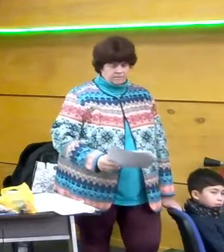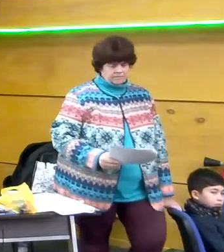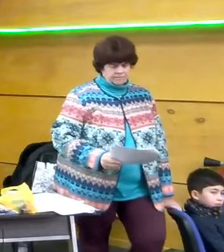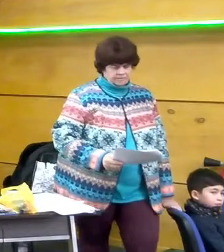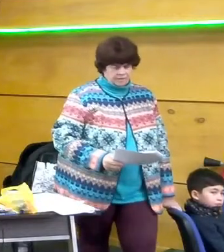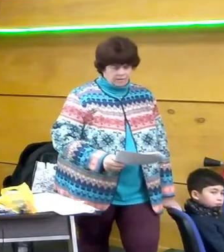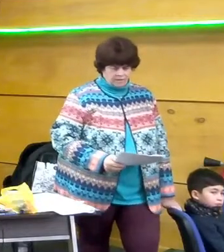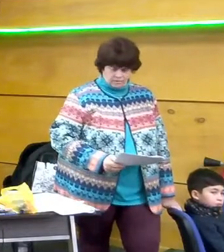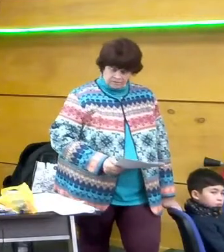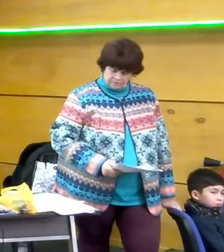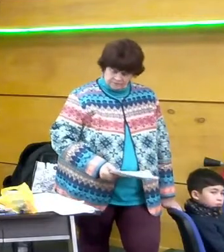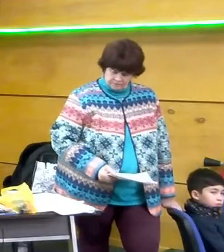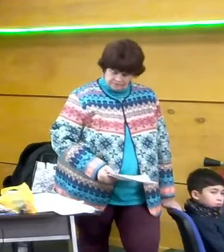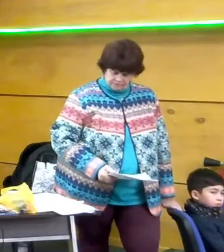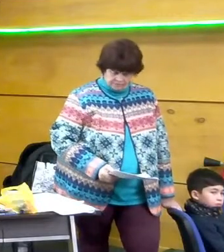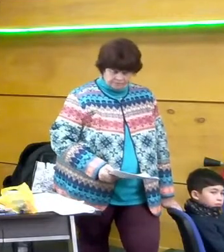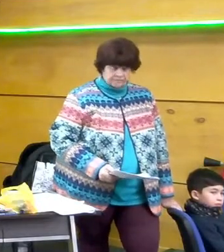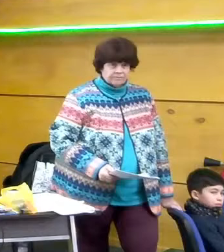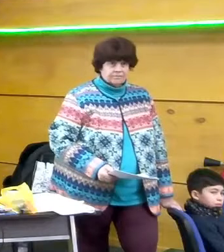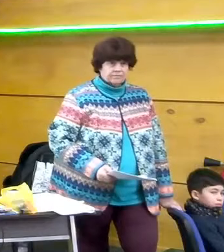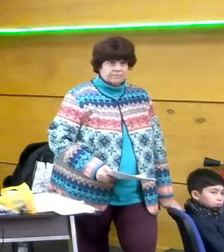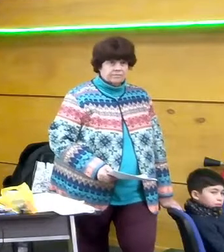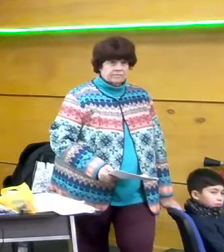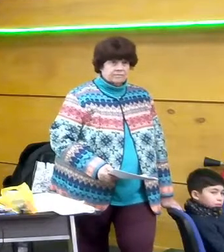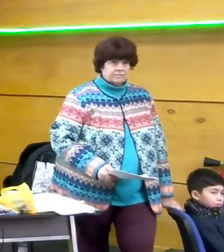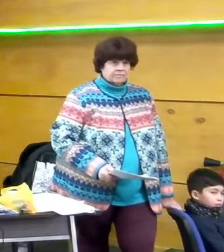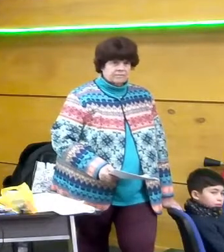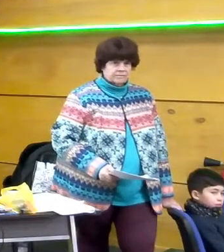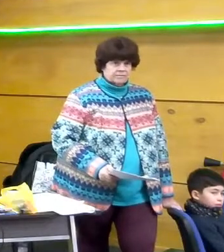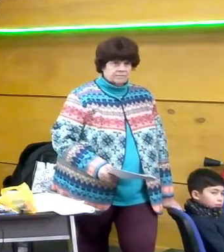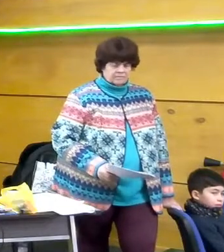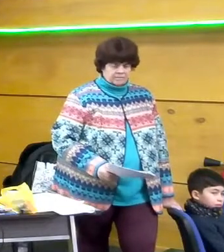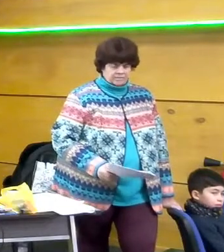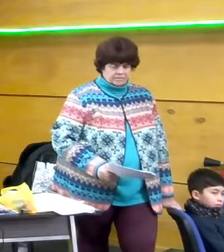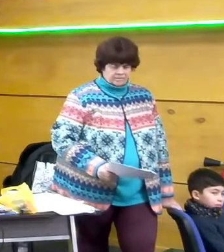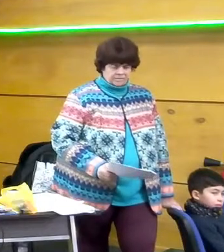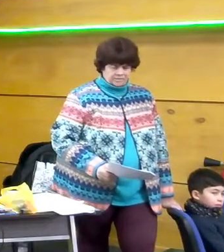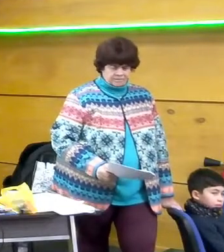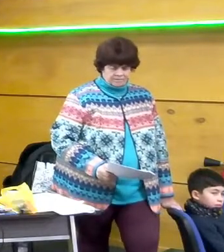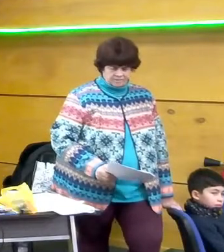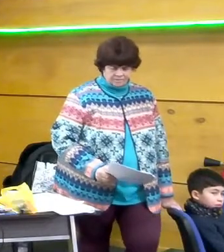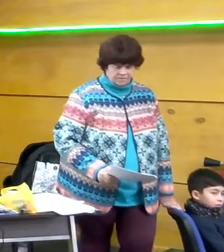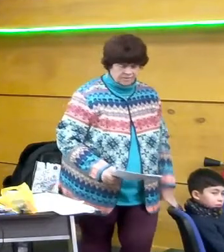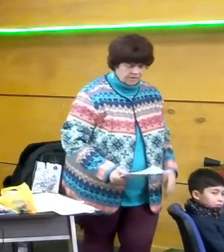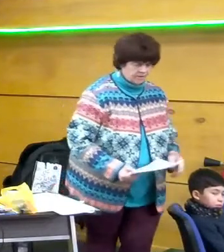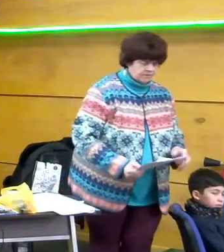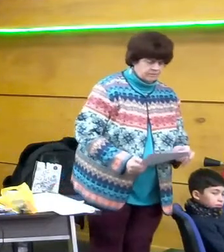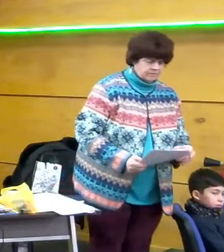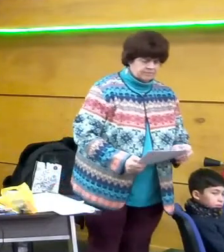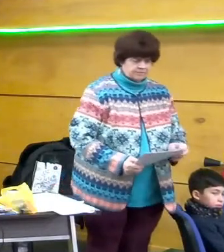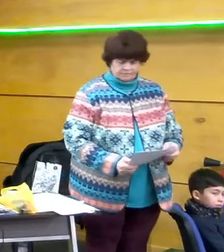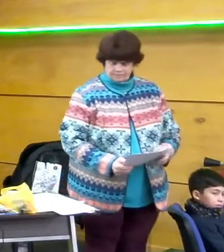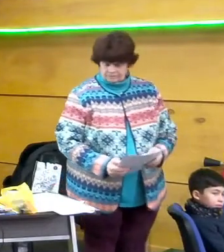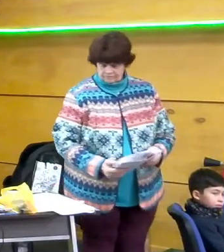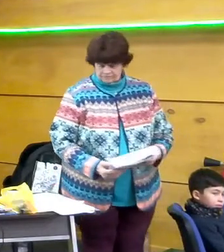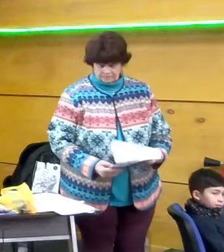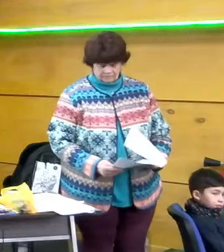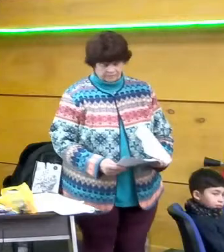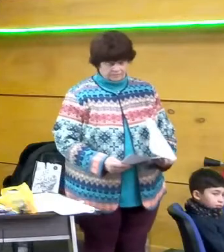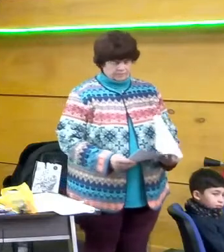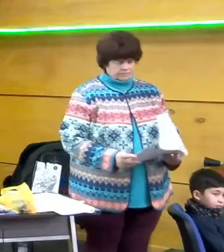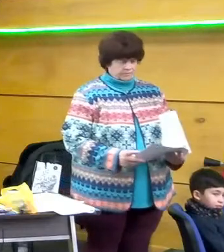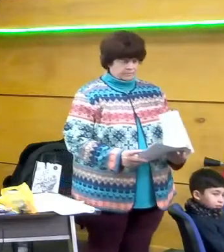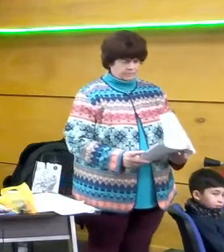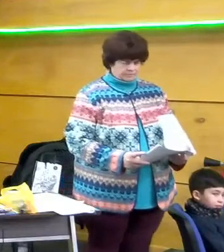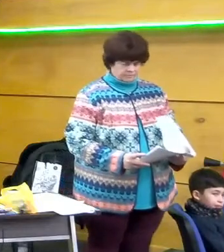Mini introduction. Mini introduction. Hello, my name is Pamela. I'm an English teacher. I work at